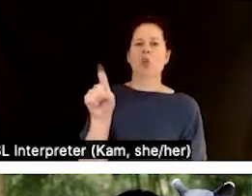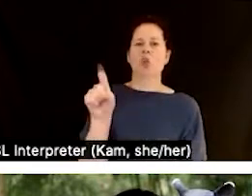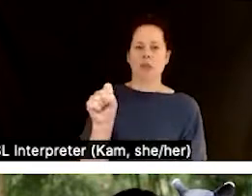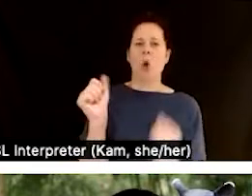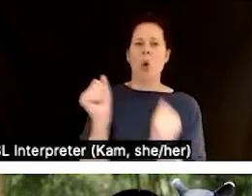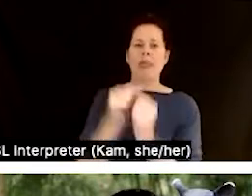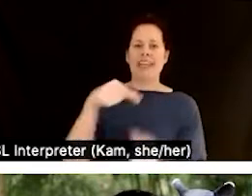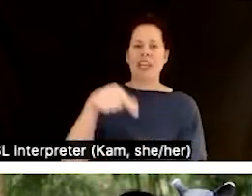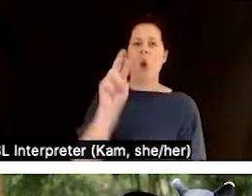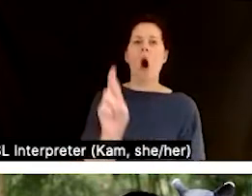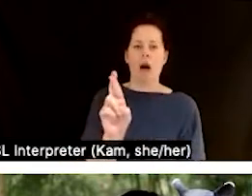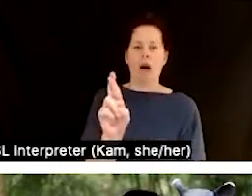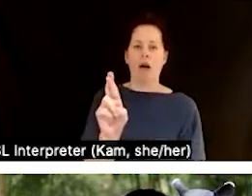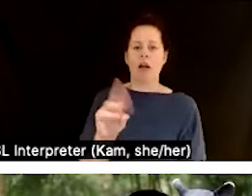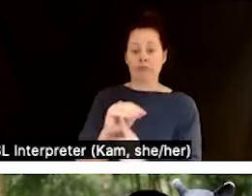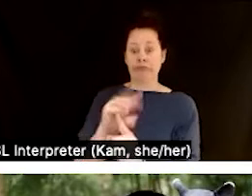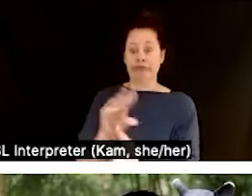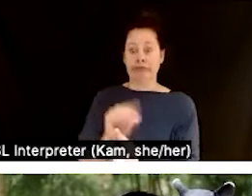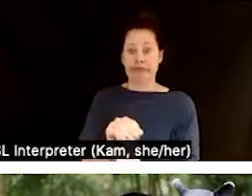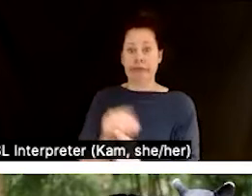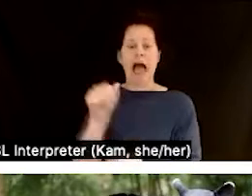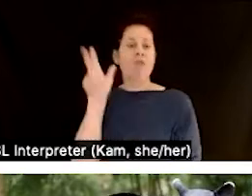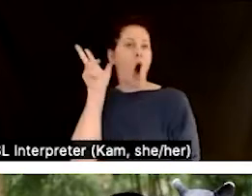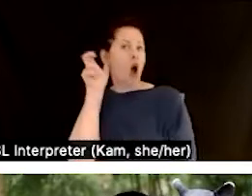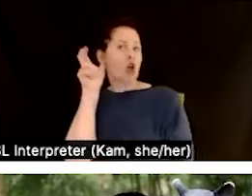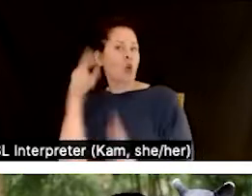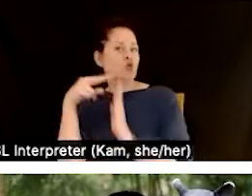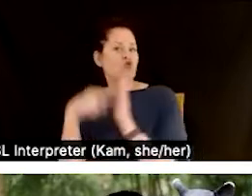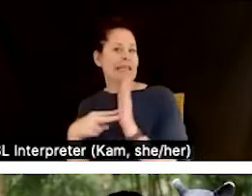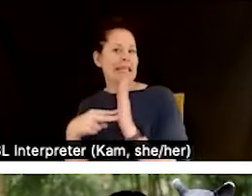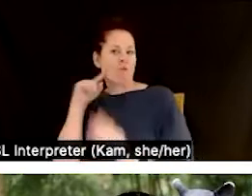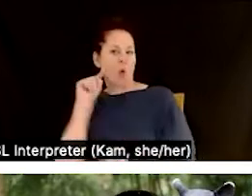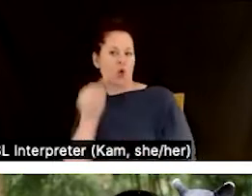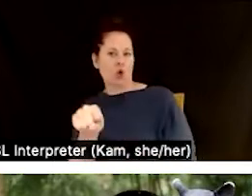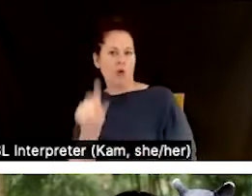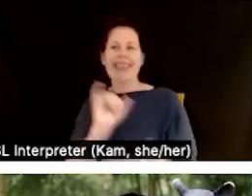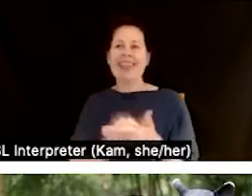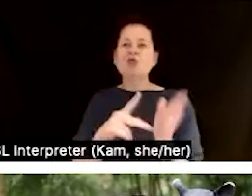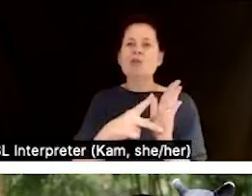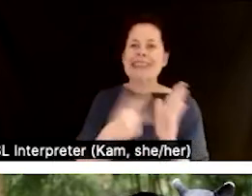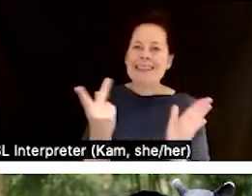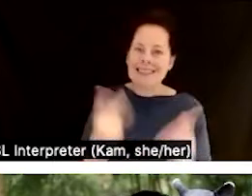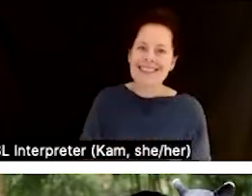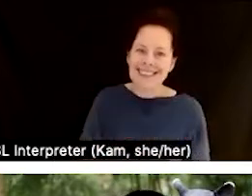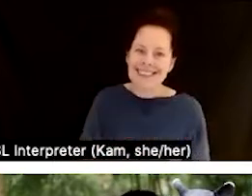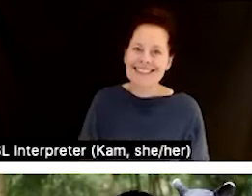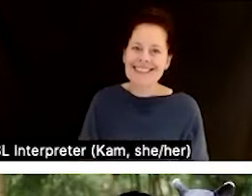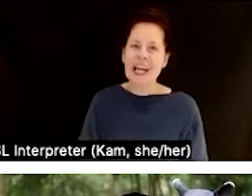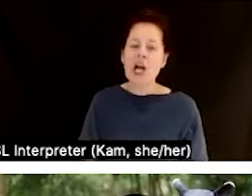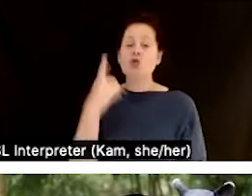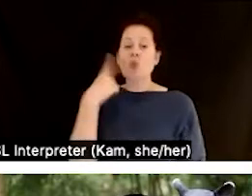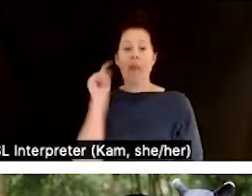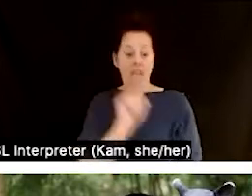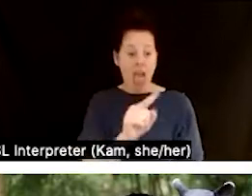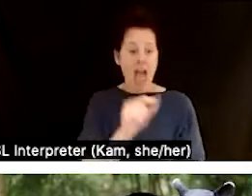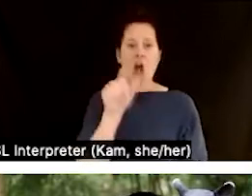provide audio formats of the same information, so that redundancy is built in. So when someone comes to Zoomasium, they have a really good understanding